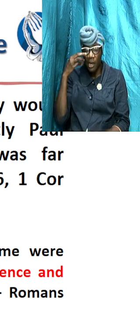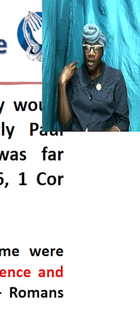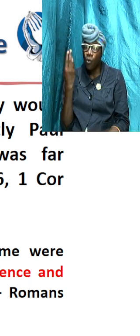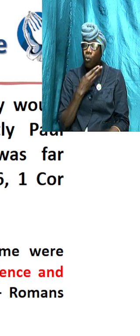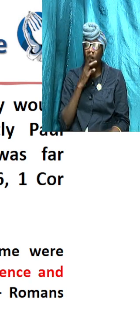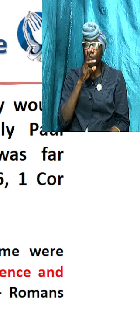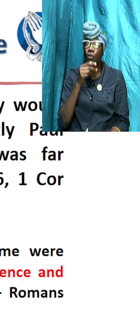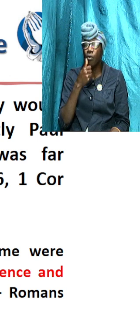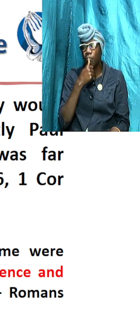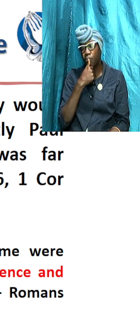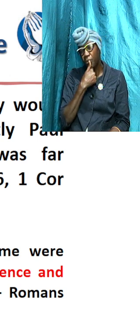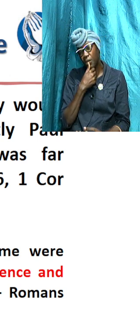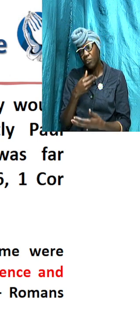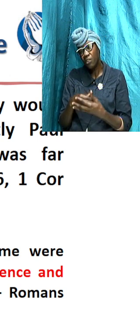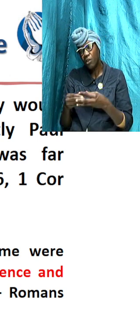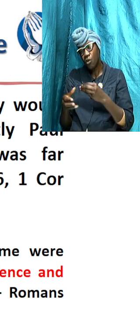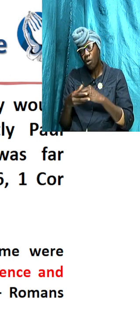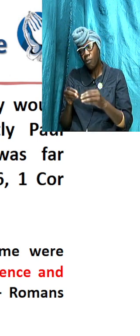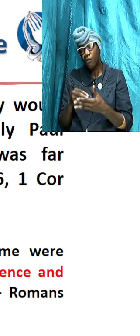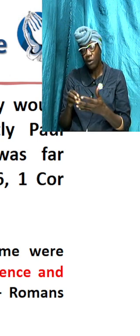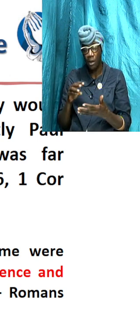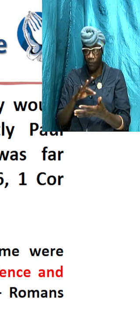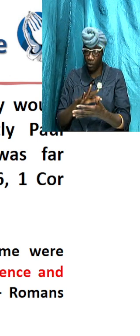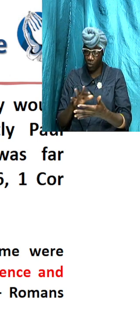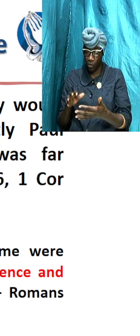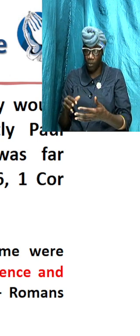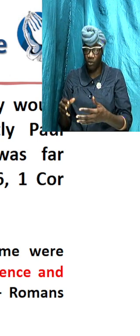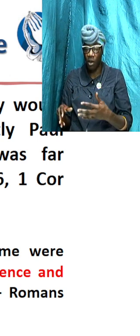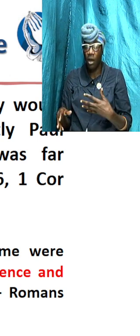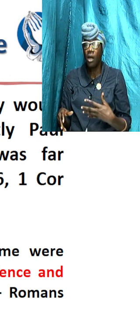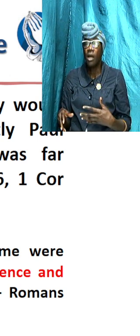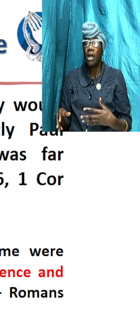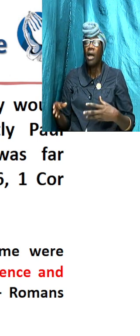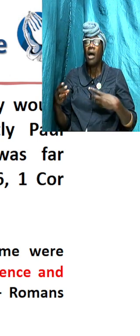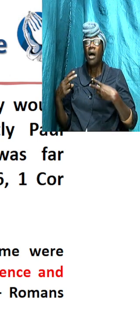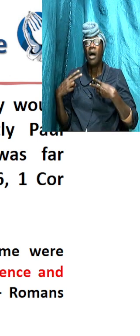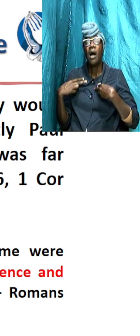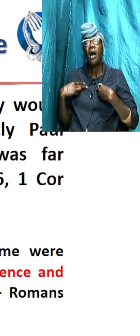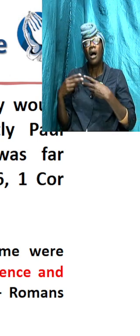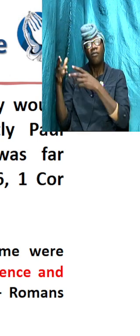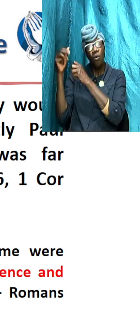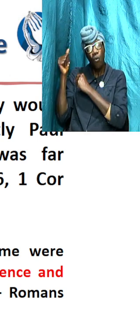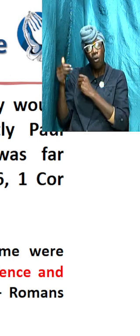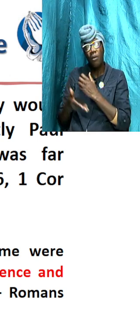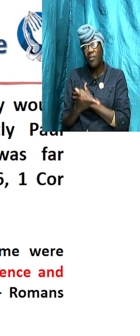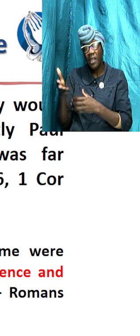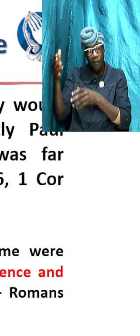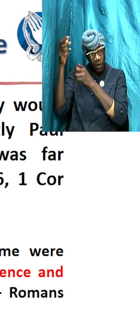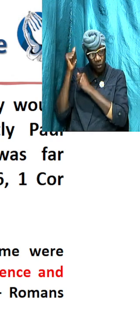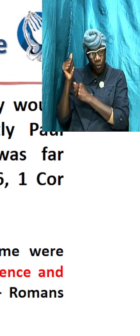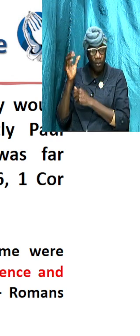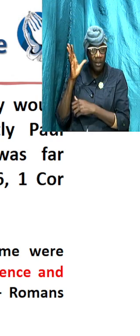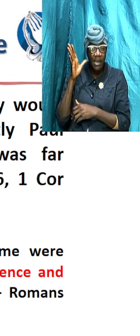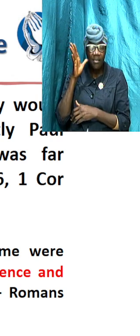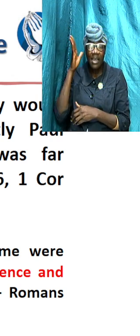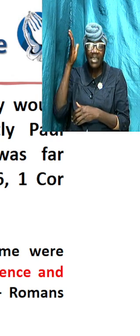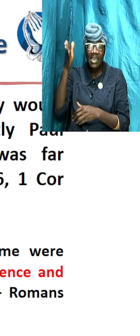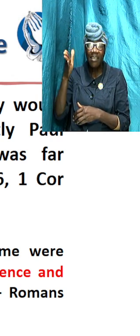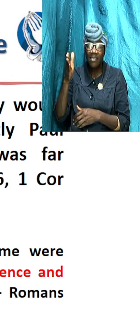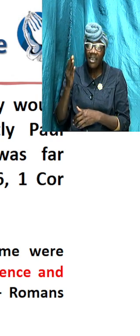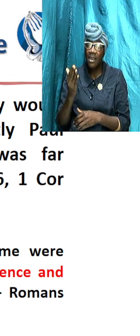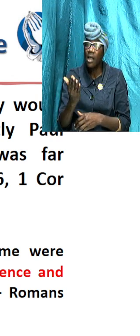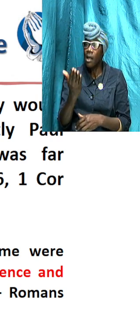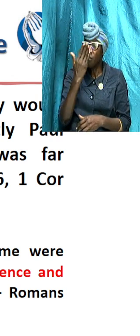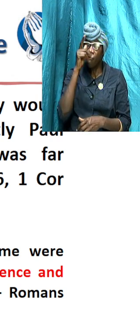of the scripture, might have hope. Can I tell somebody, there is a hope, there is a destiny ahead of you, there are some things